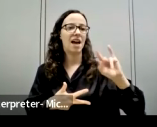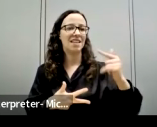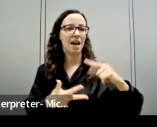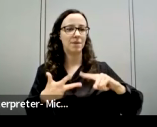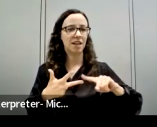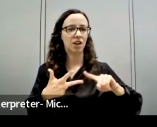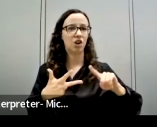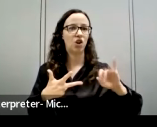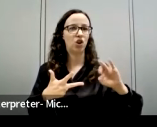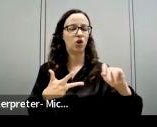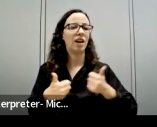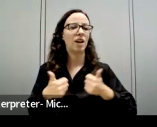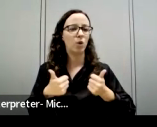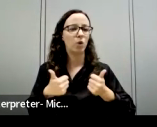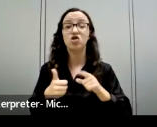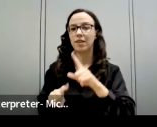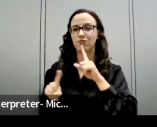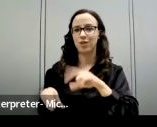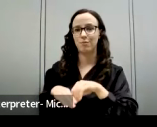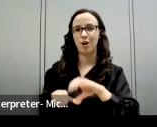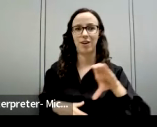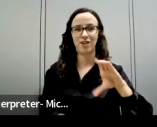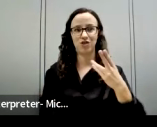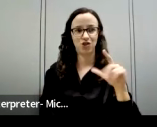And you can write it in the chat.